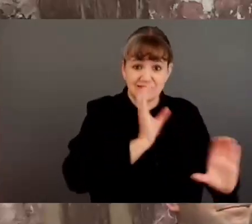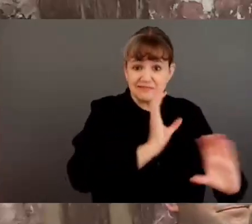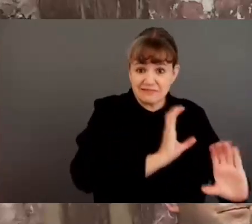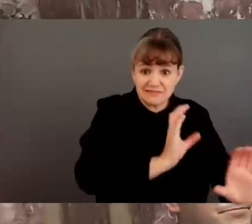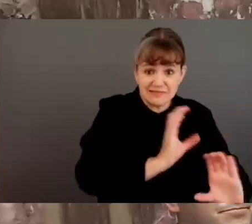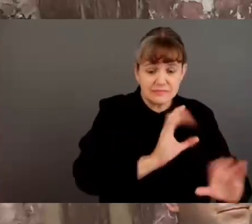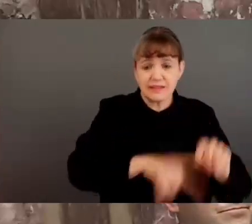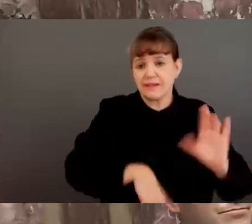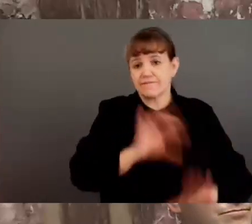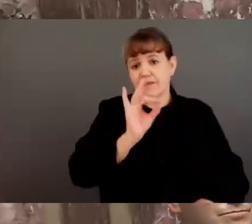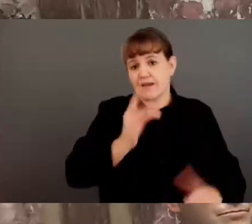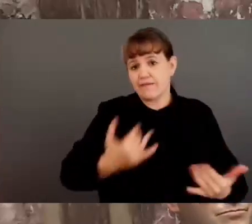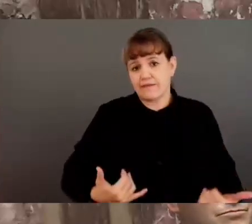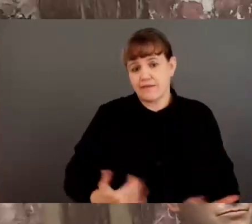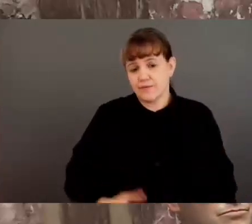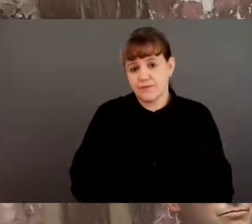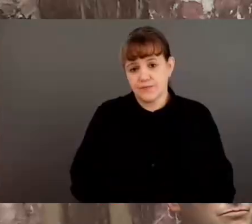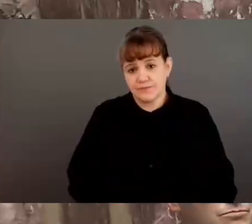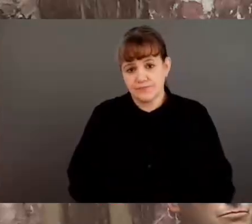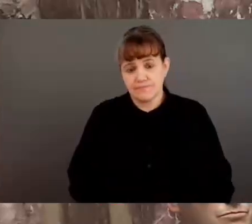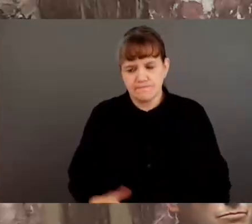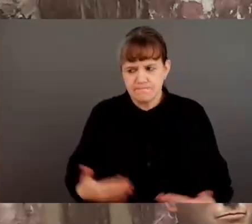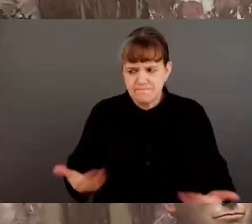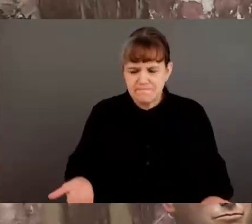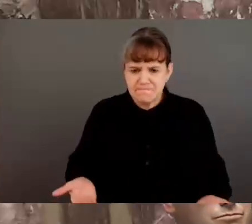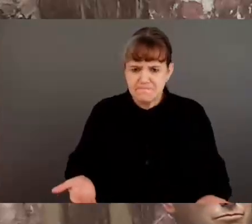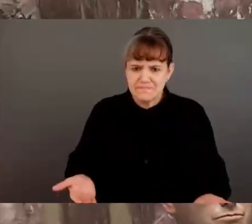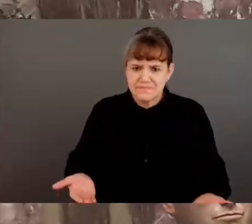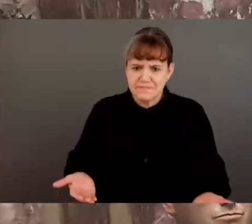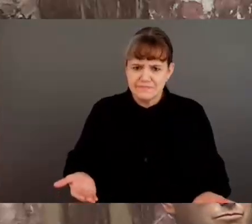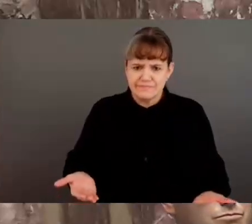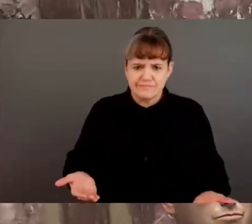My question through you, Mr. Speaker, to the Premier: